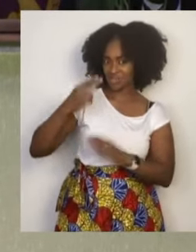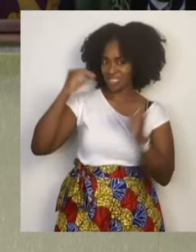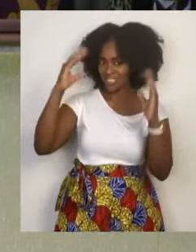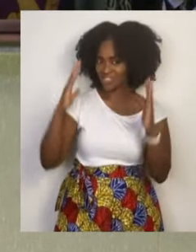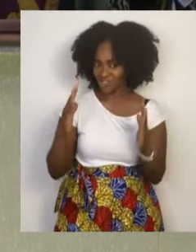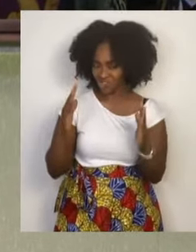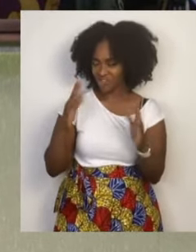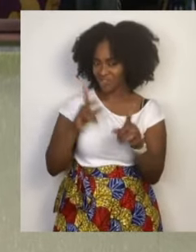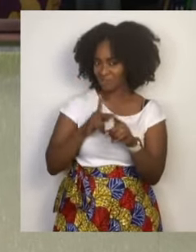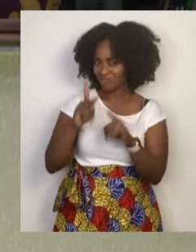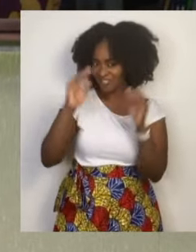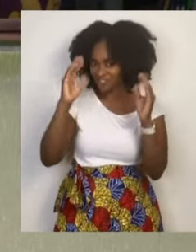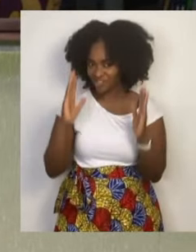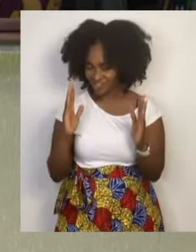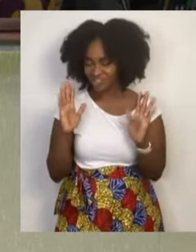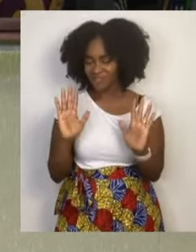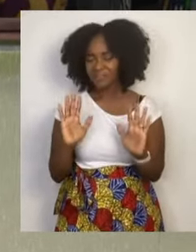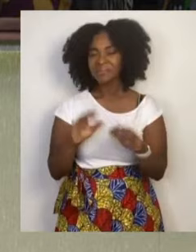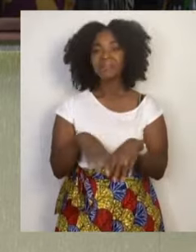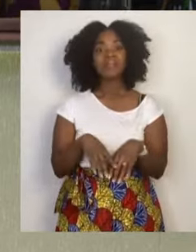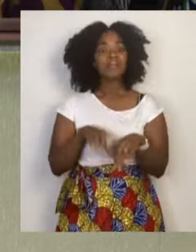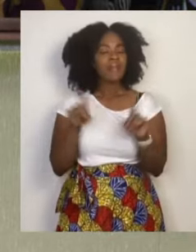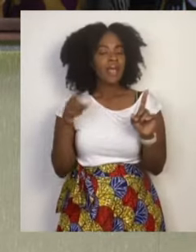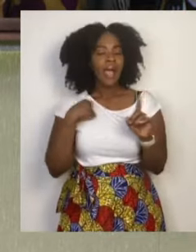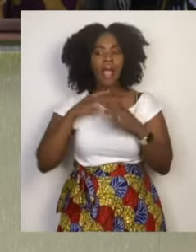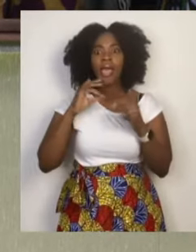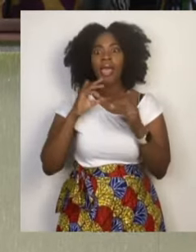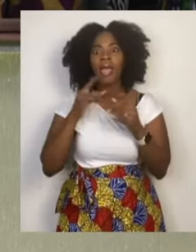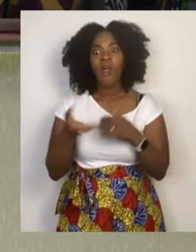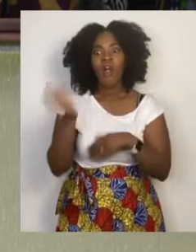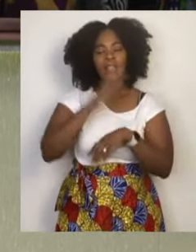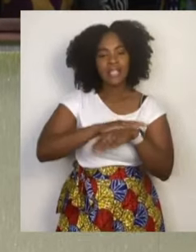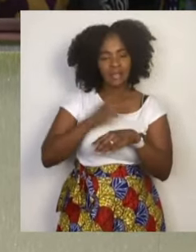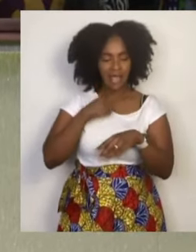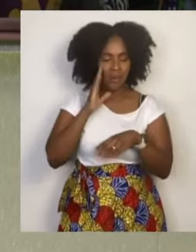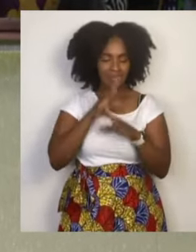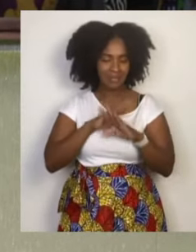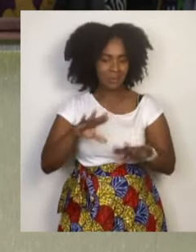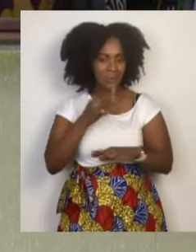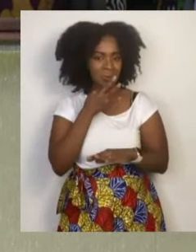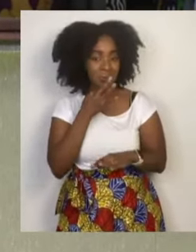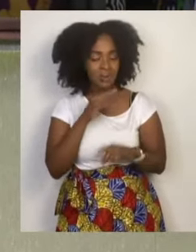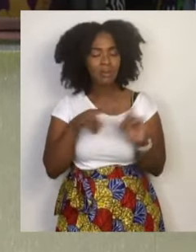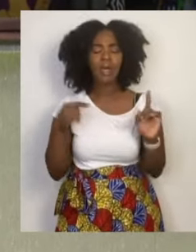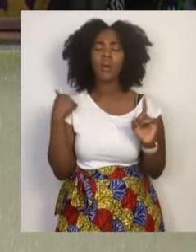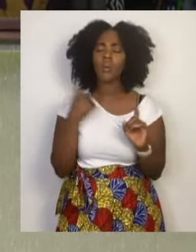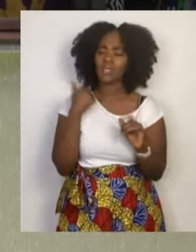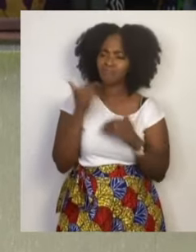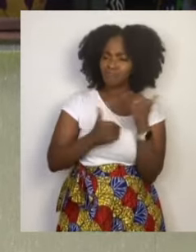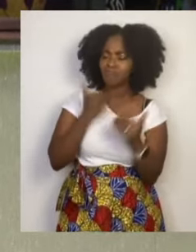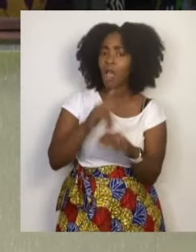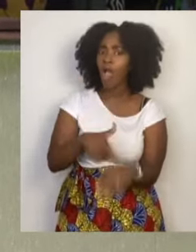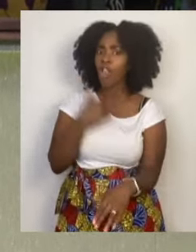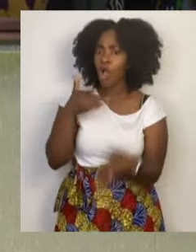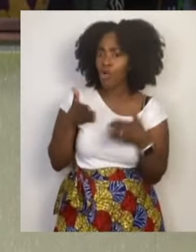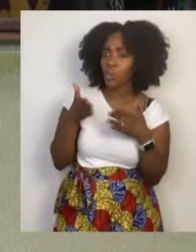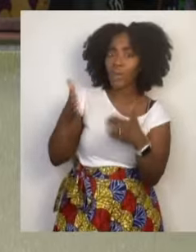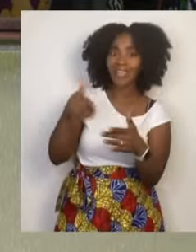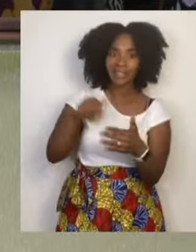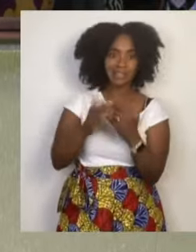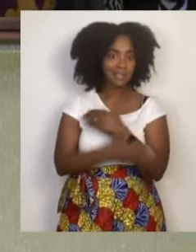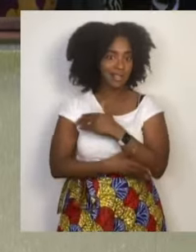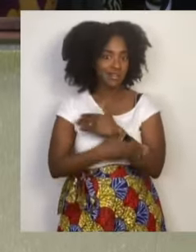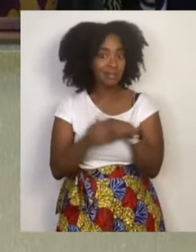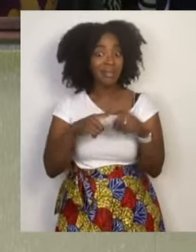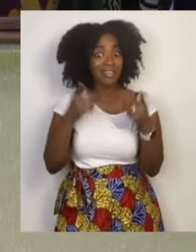But we know that we've come such a long way in this country, but we also know that we have a long way to go. But